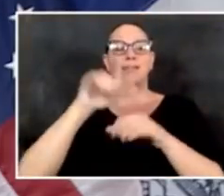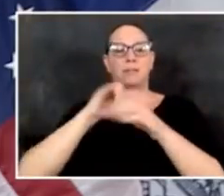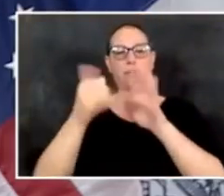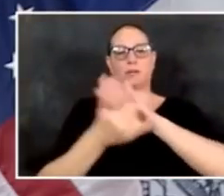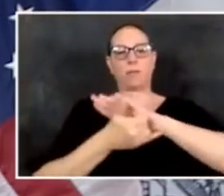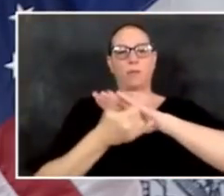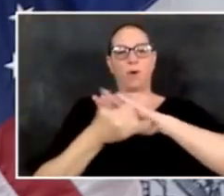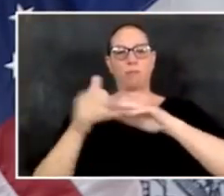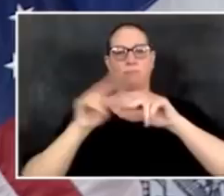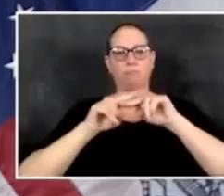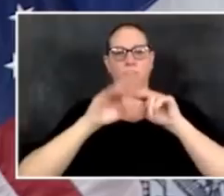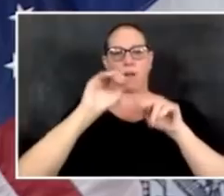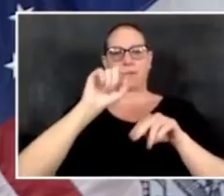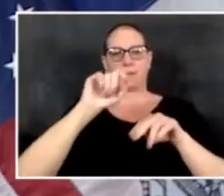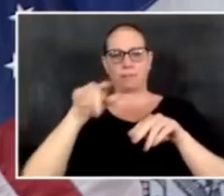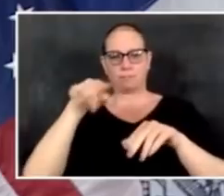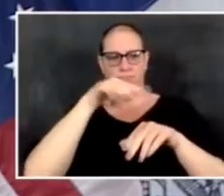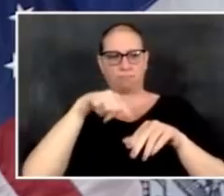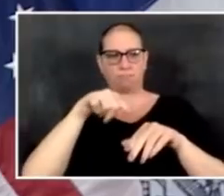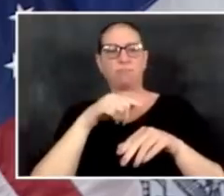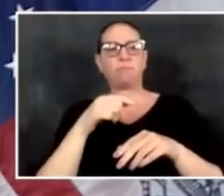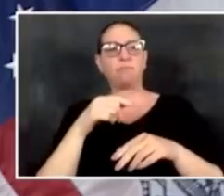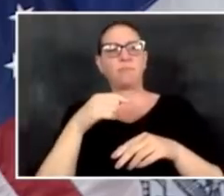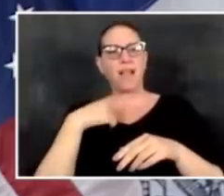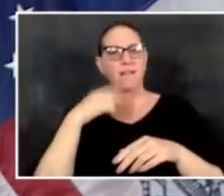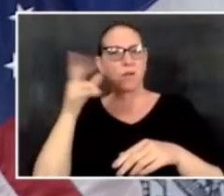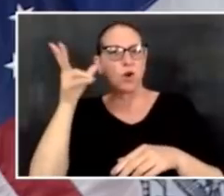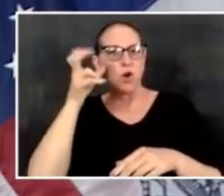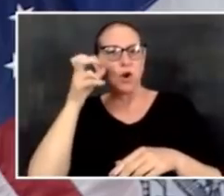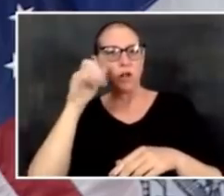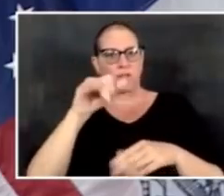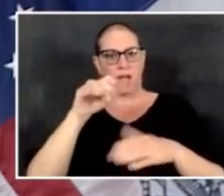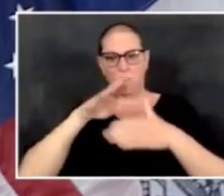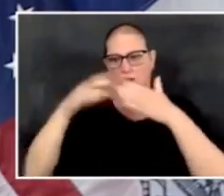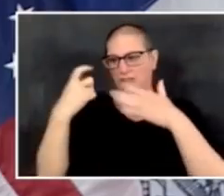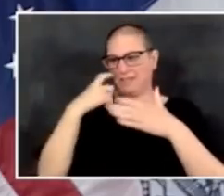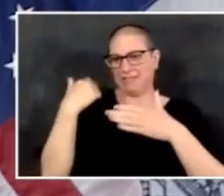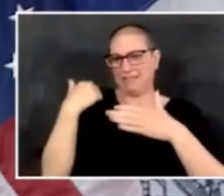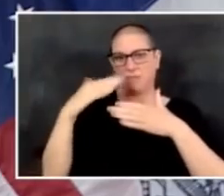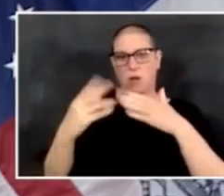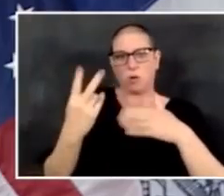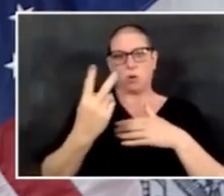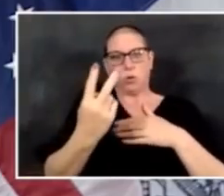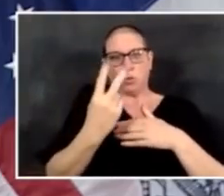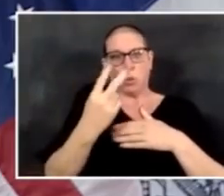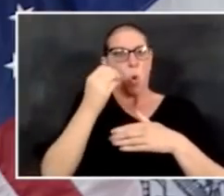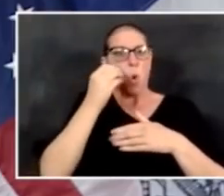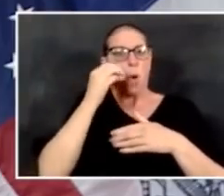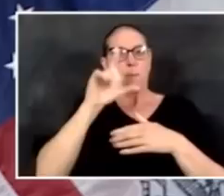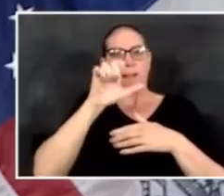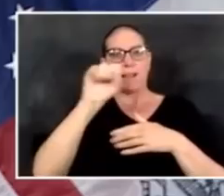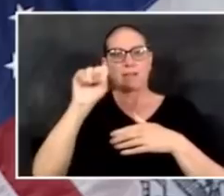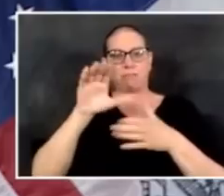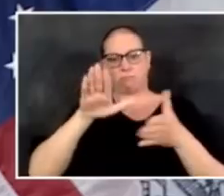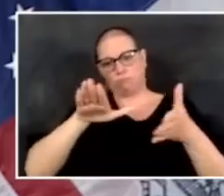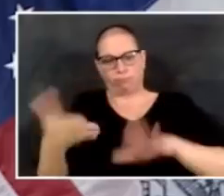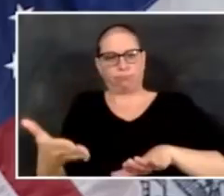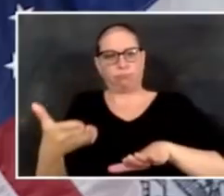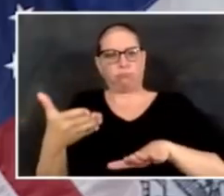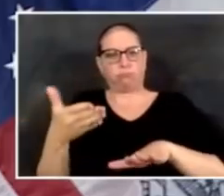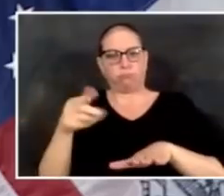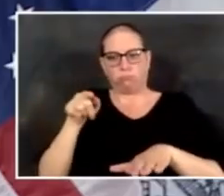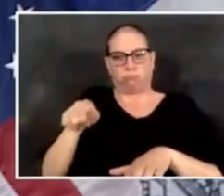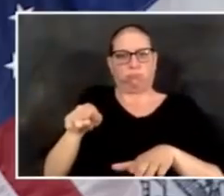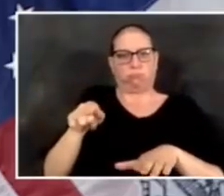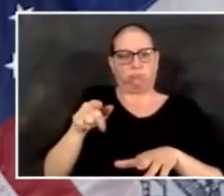on the subways over the weekend. For one, is the city going to do wide-scale